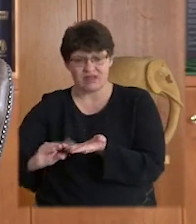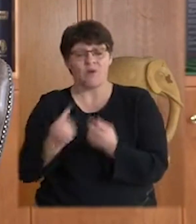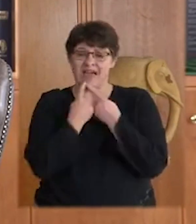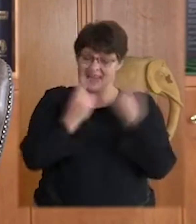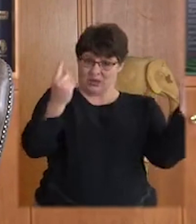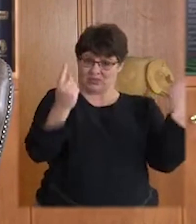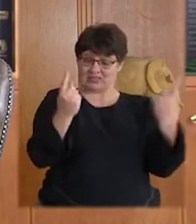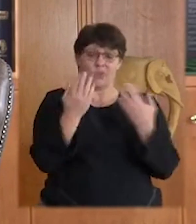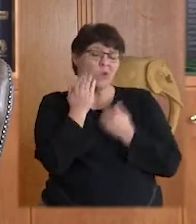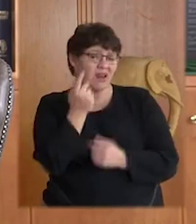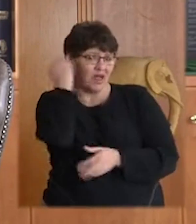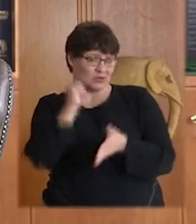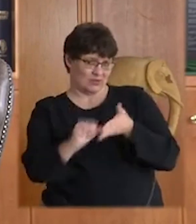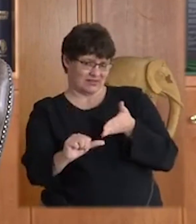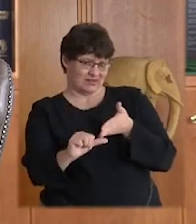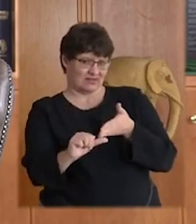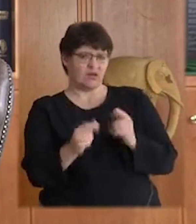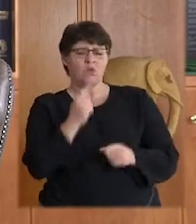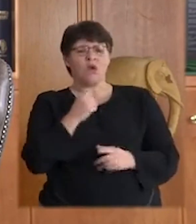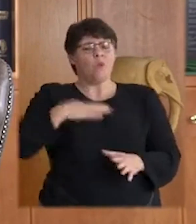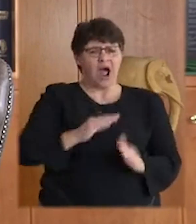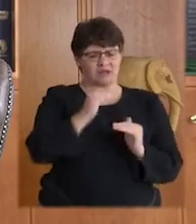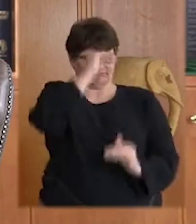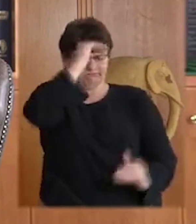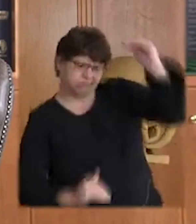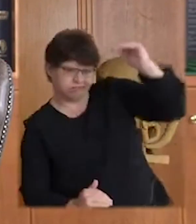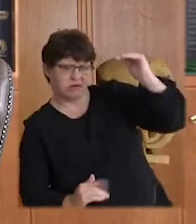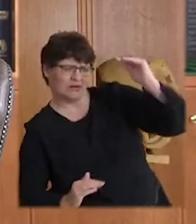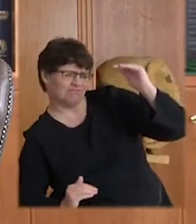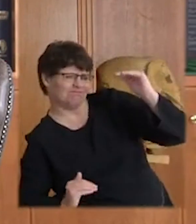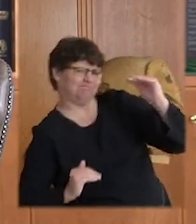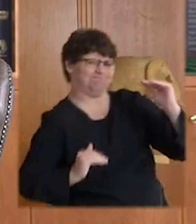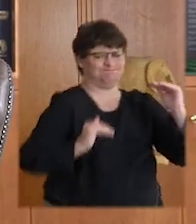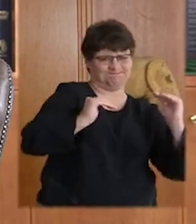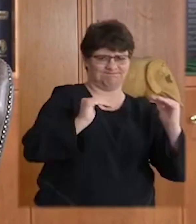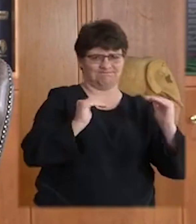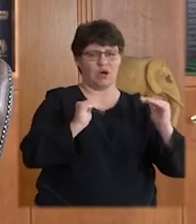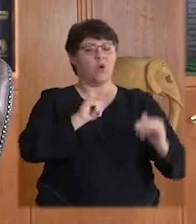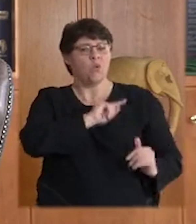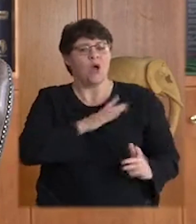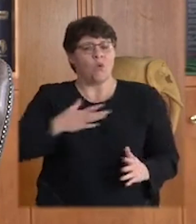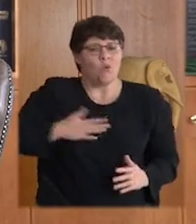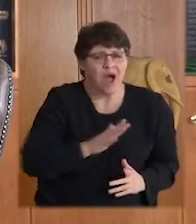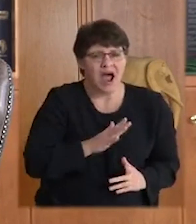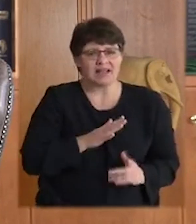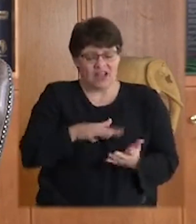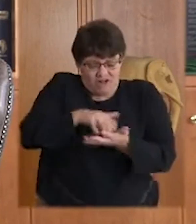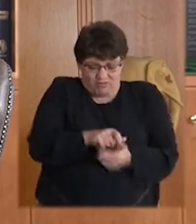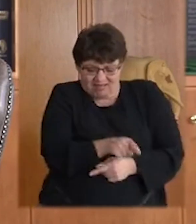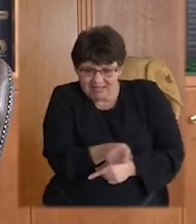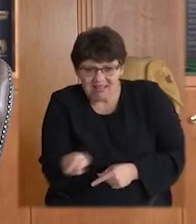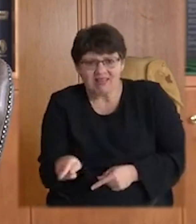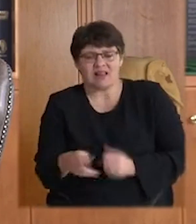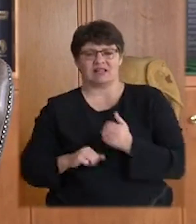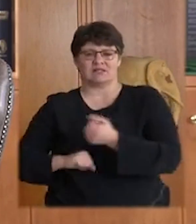about narrowing the gulf of inequality as they are about supporting vulnerable citizens